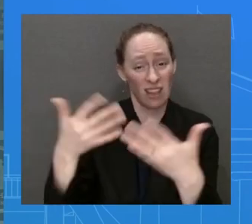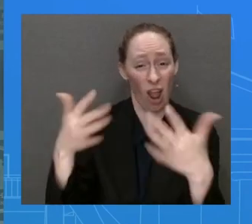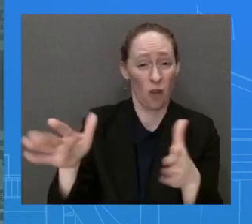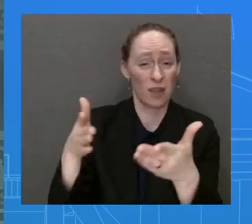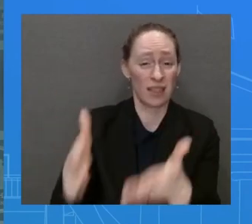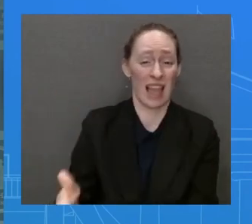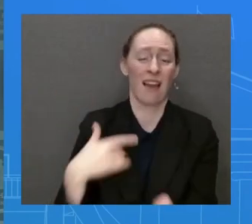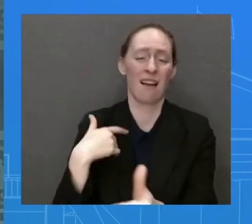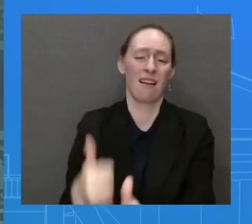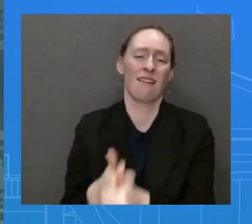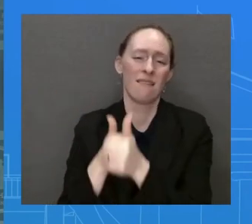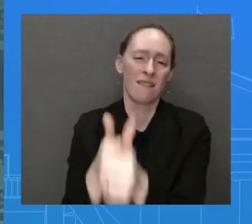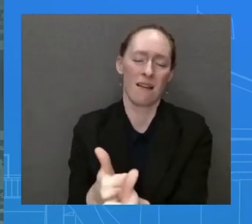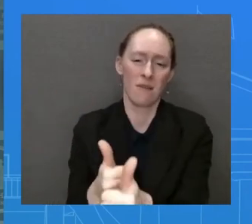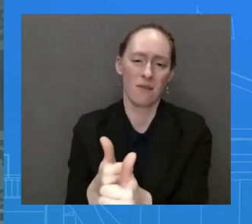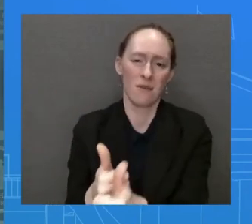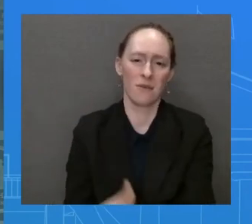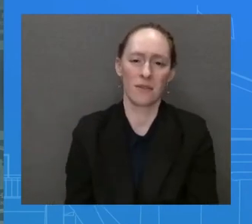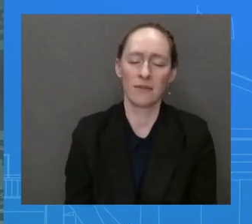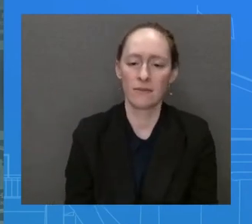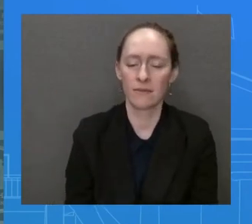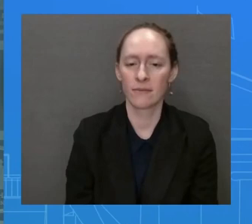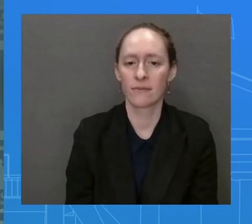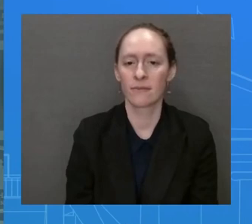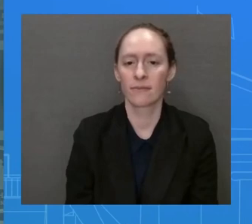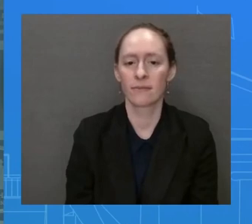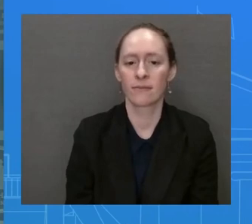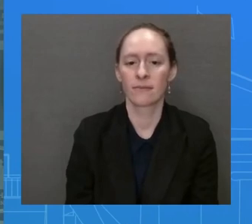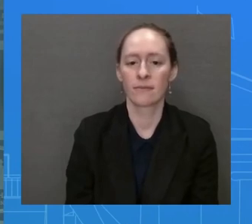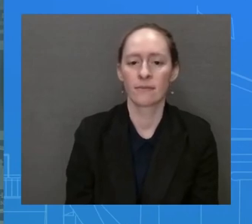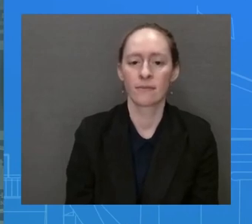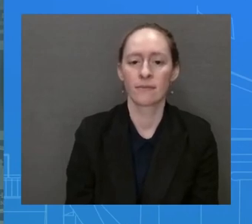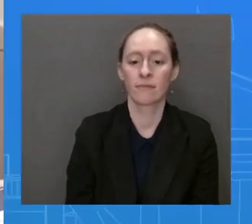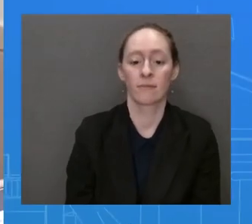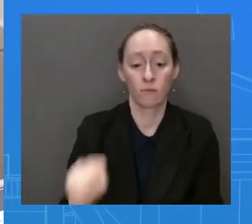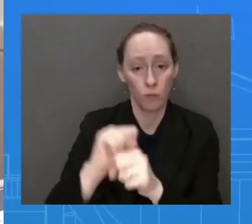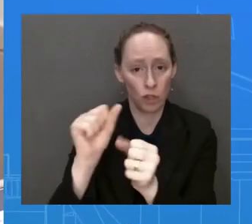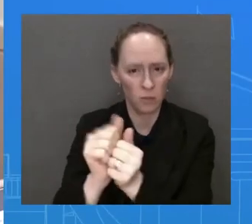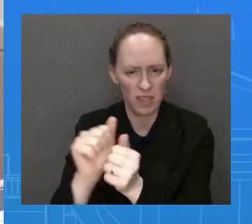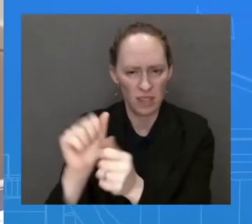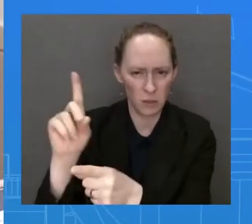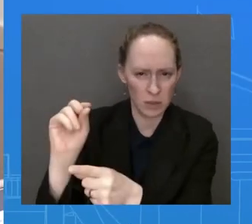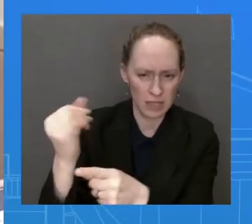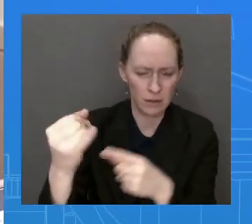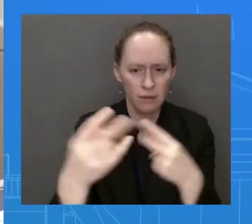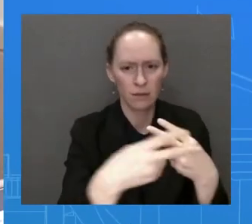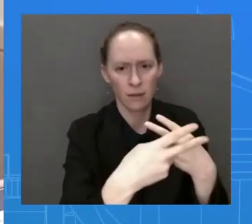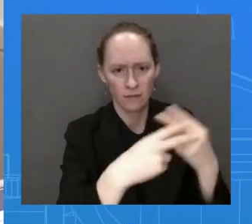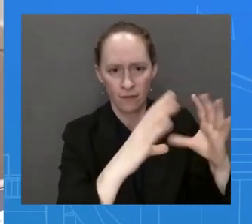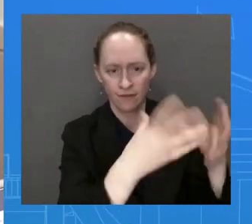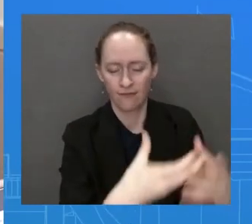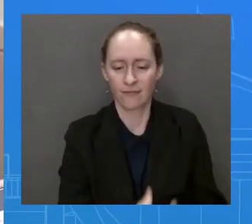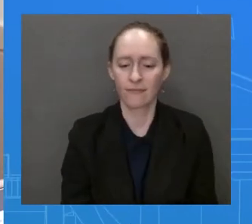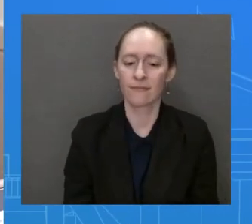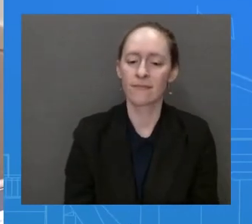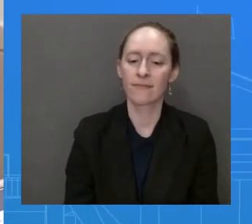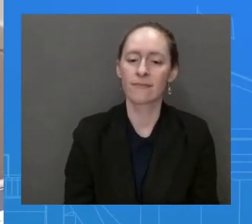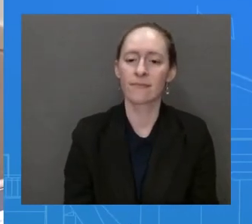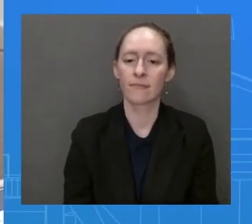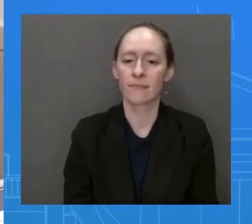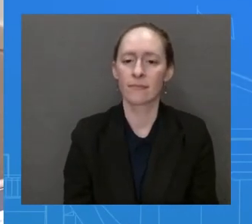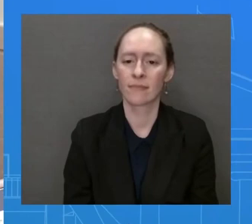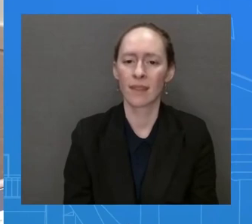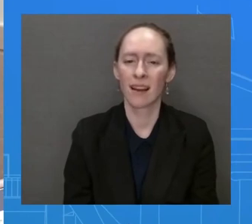in dealing with the Department of Justice and also the archives. But look, you guys have answered questions when the press has broken and the